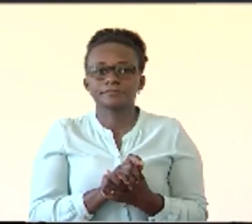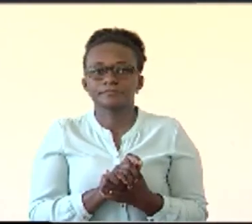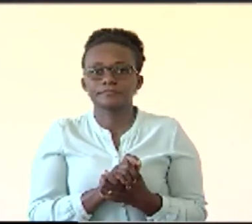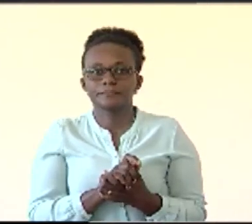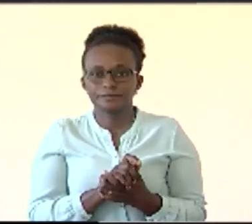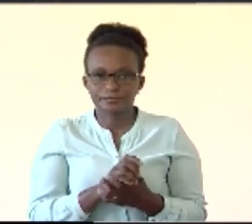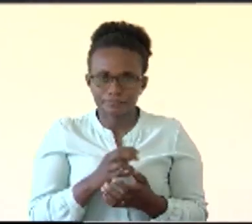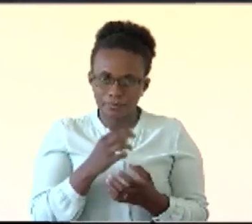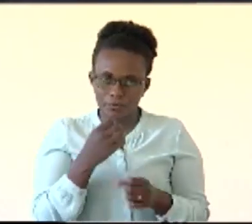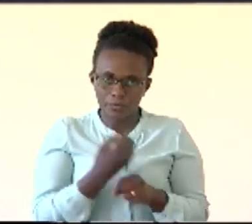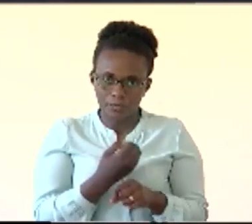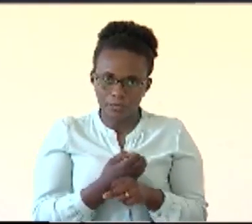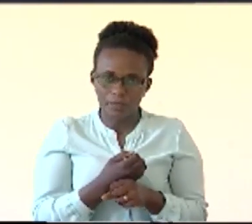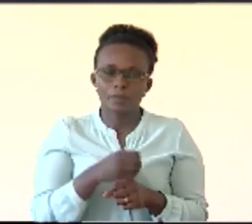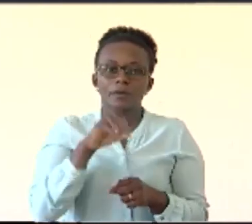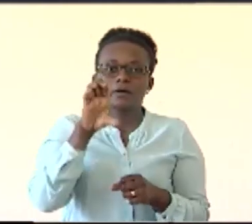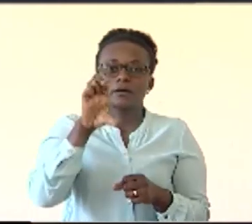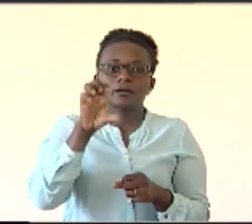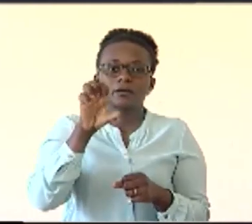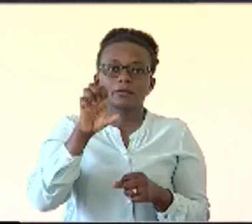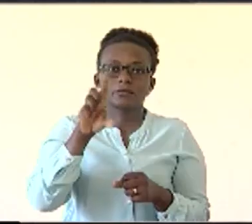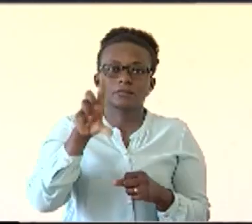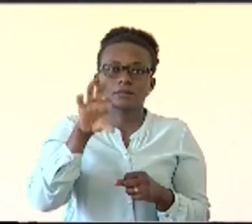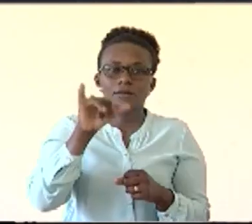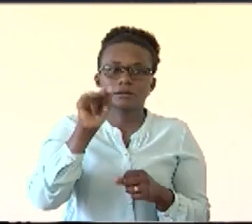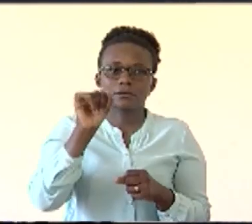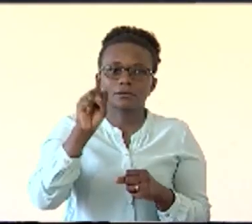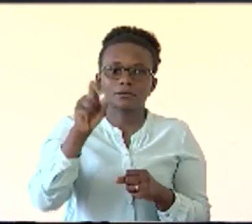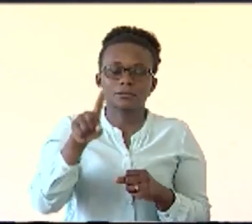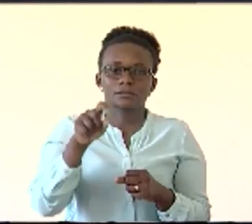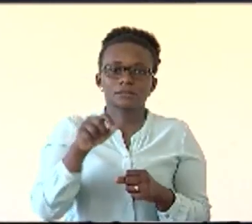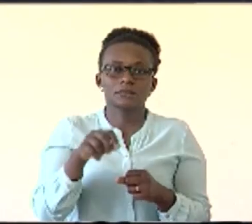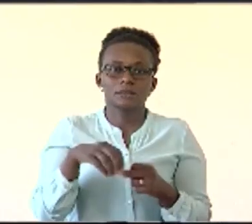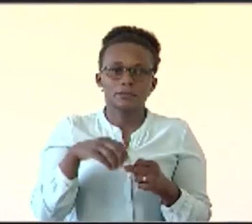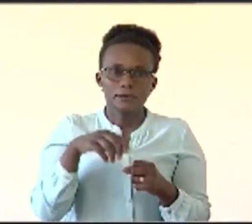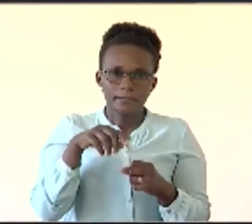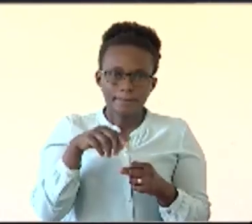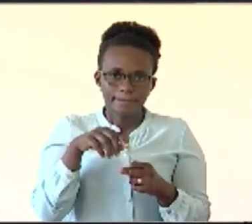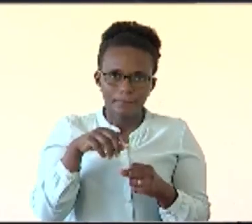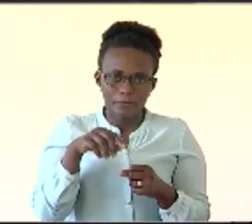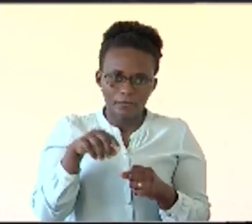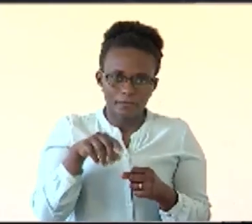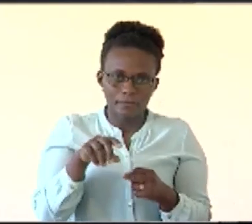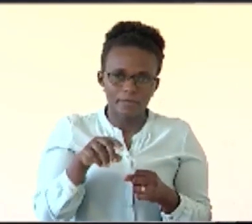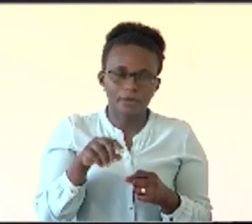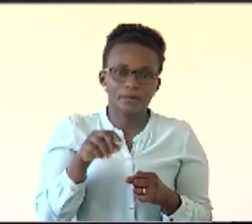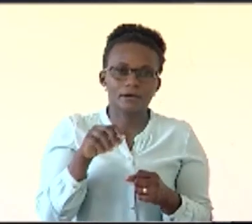solution. So that is what we are going to demonstrate first, electrolysis